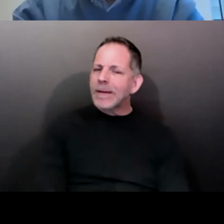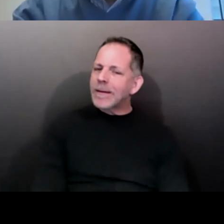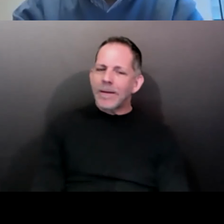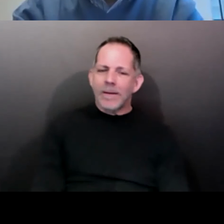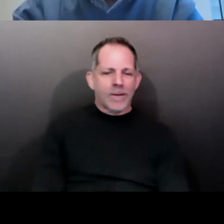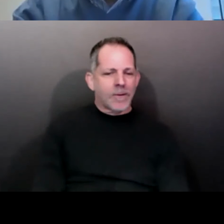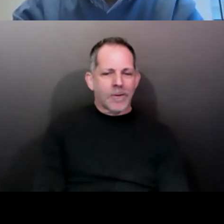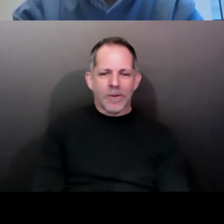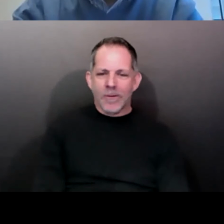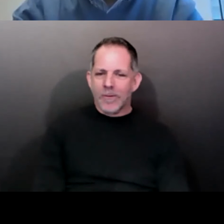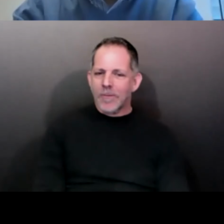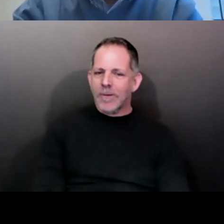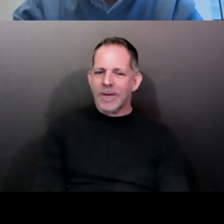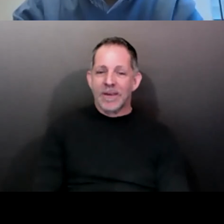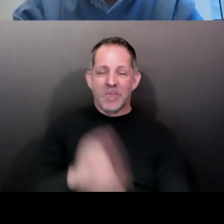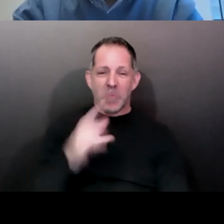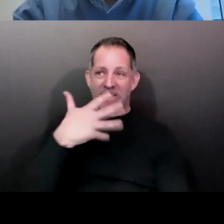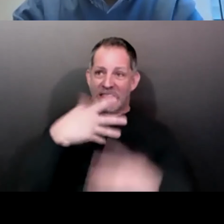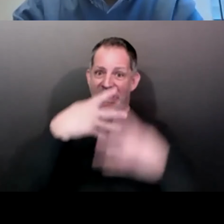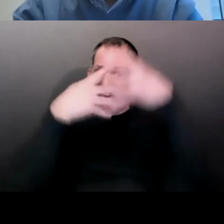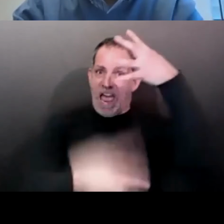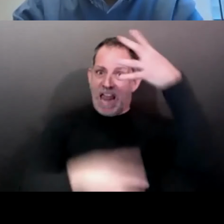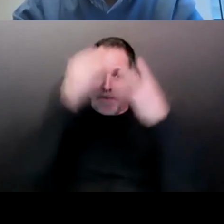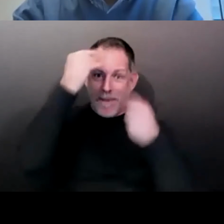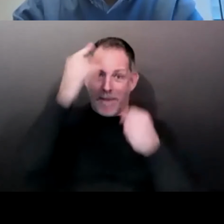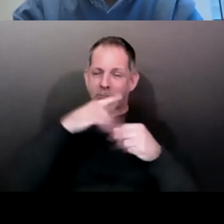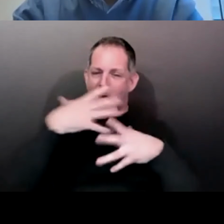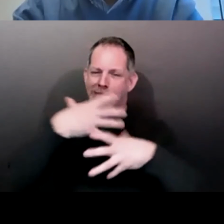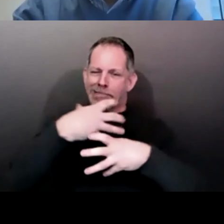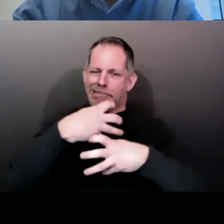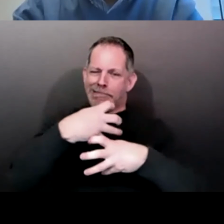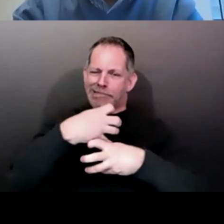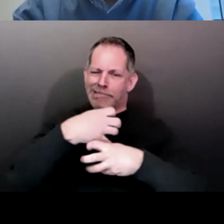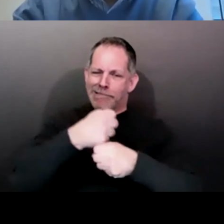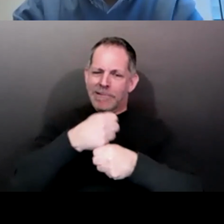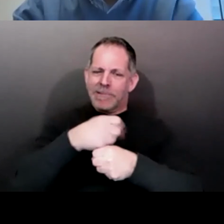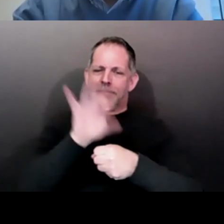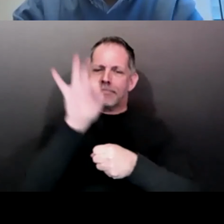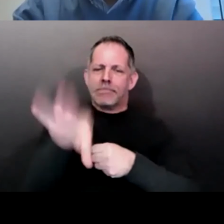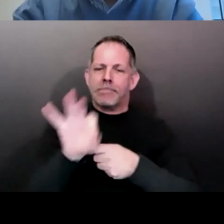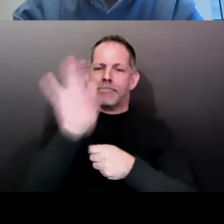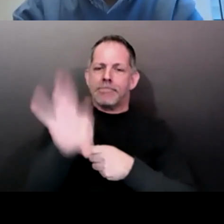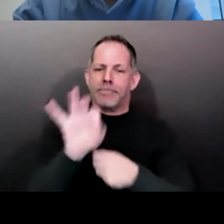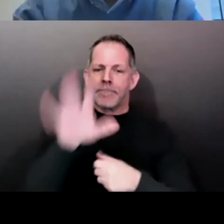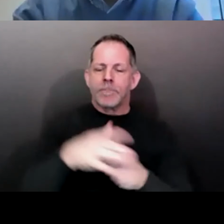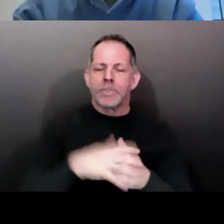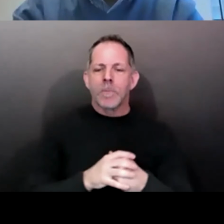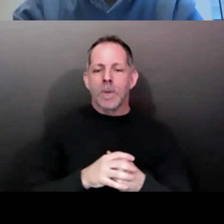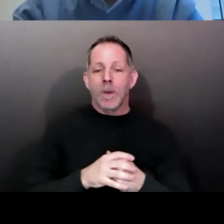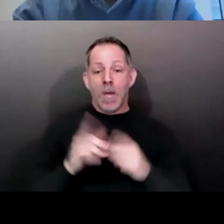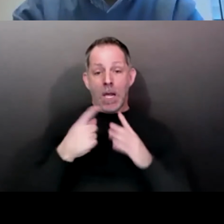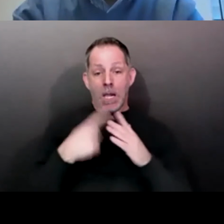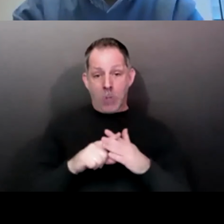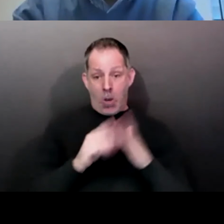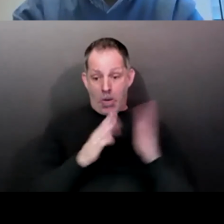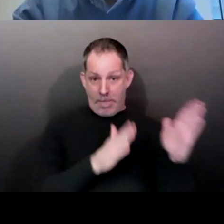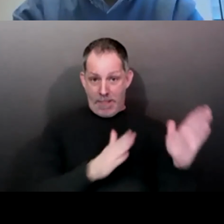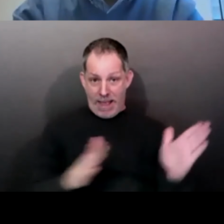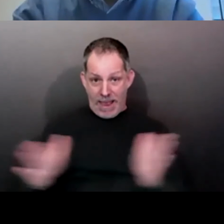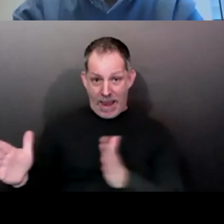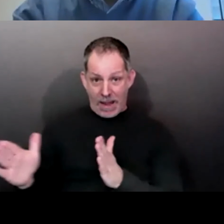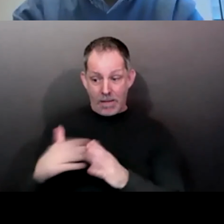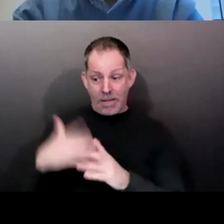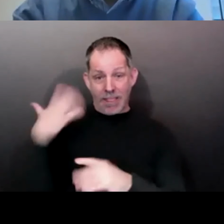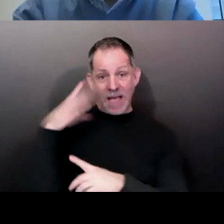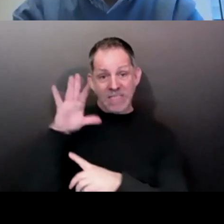It started, of course, with the planning, but most prominently back in February on the 11th, Executive Summers,